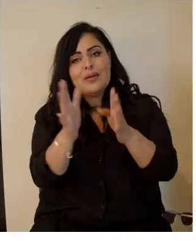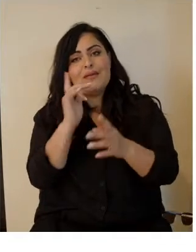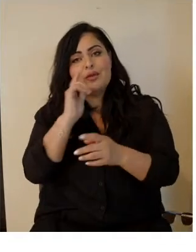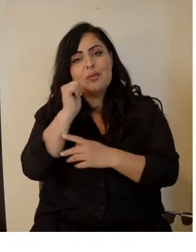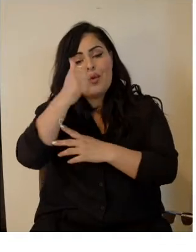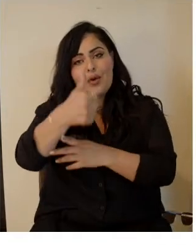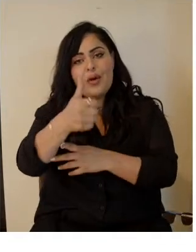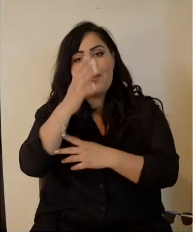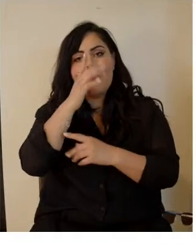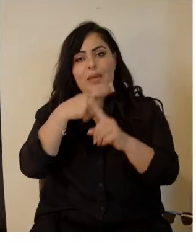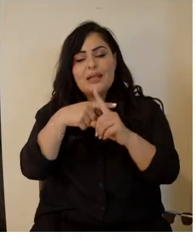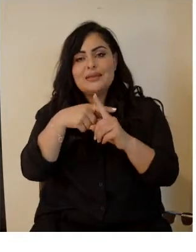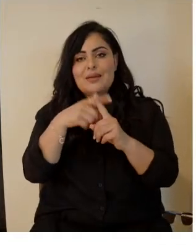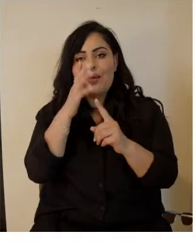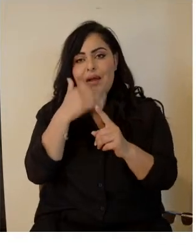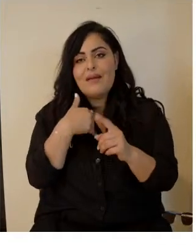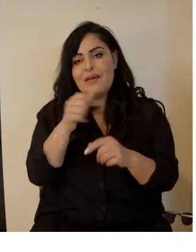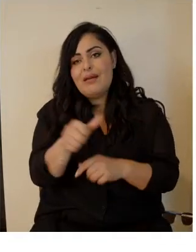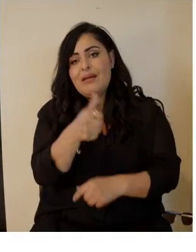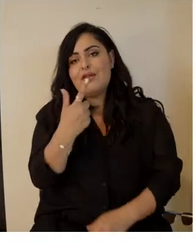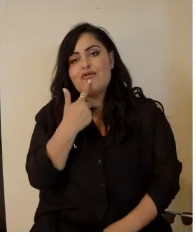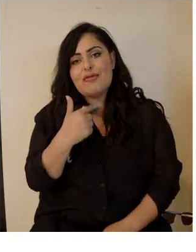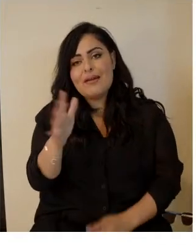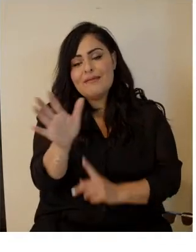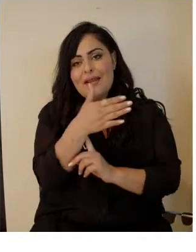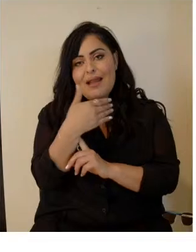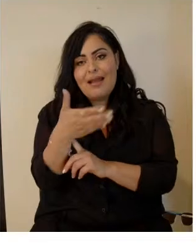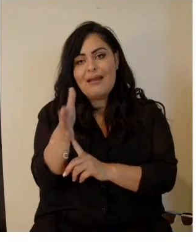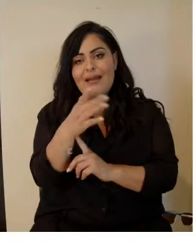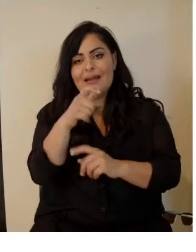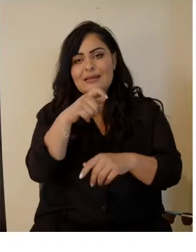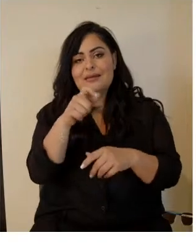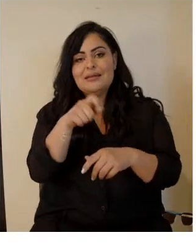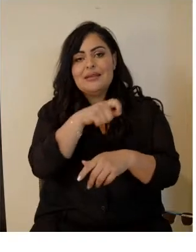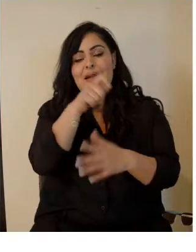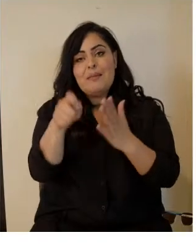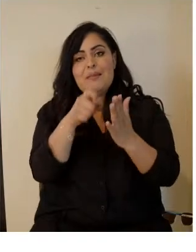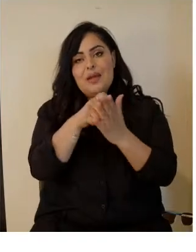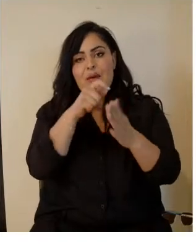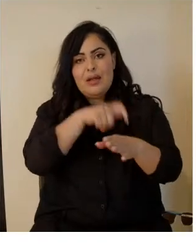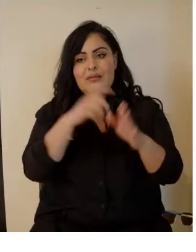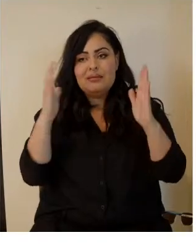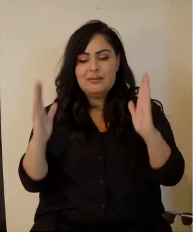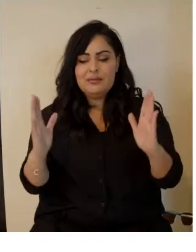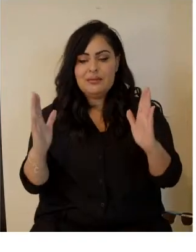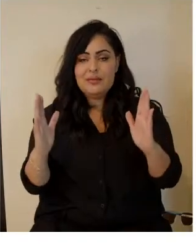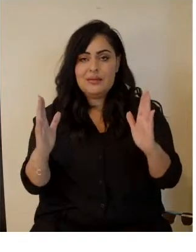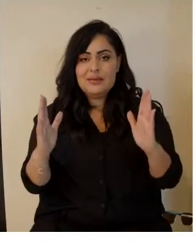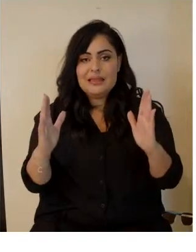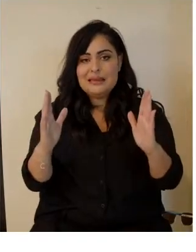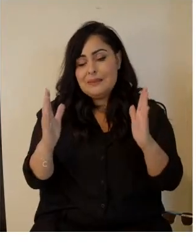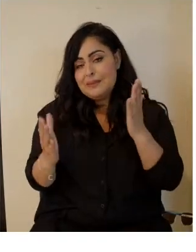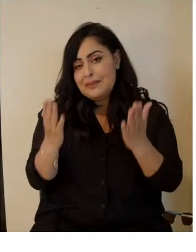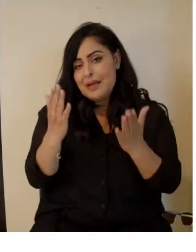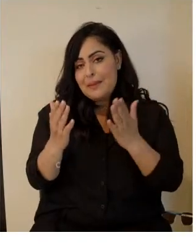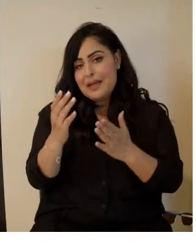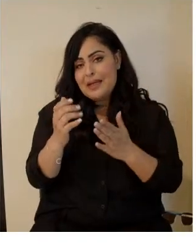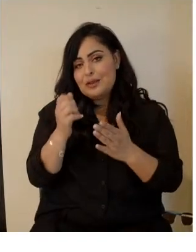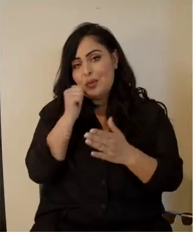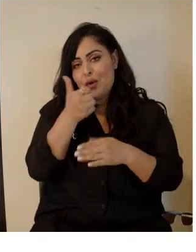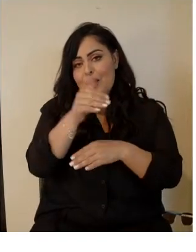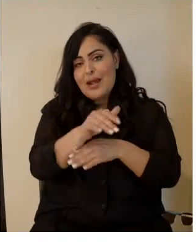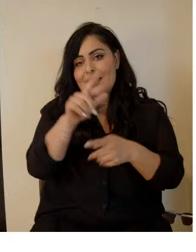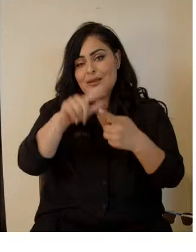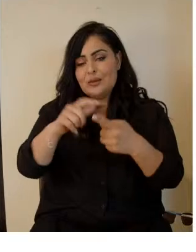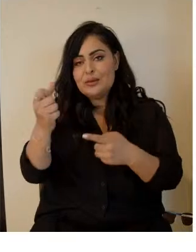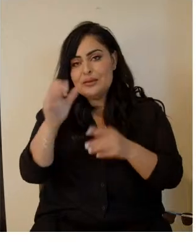to have another red flag period, likely early Sunday morning, so late tomorrow night into early